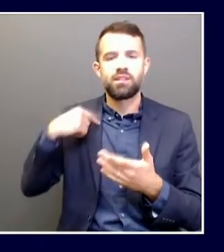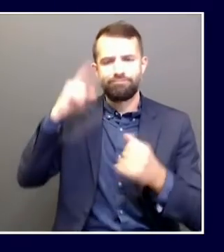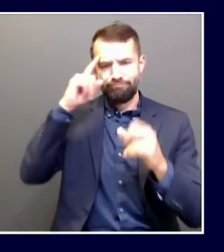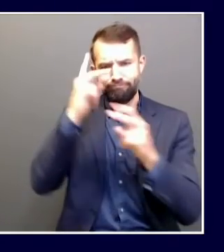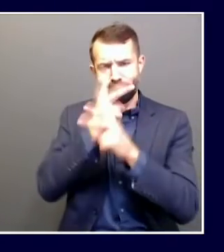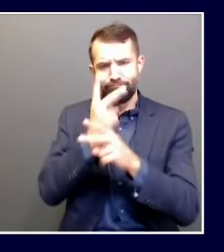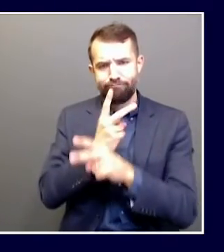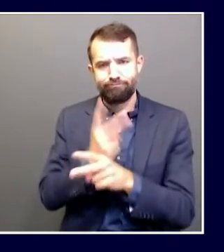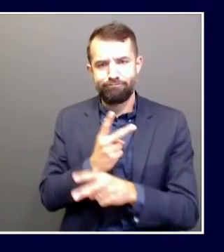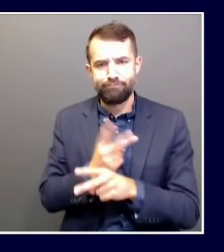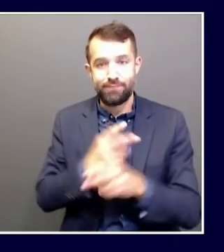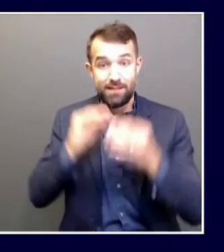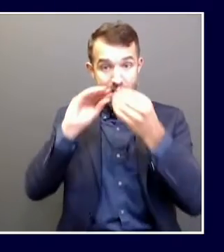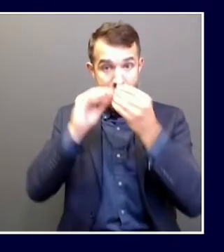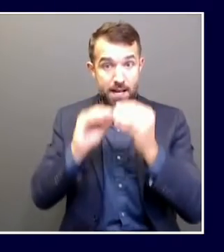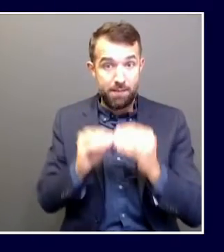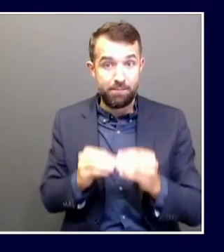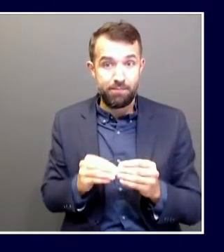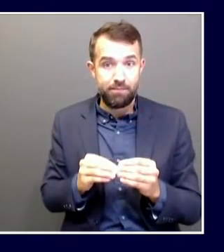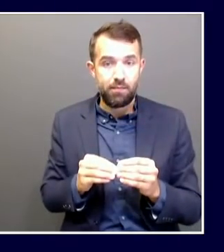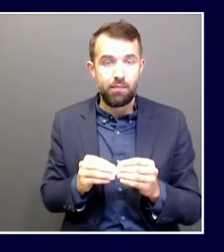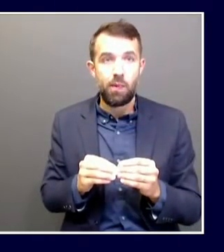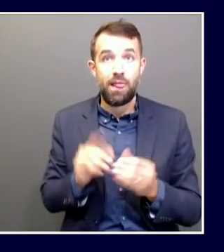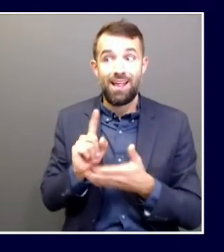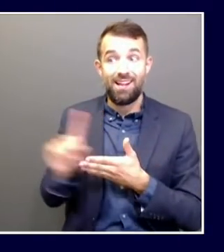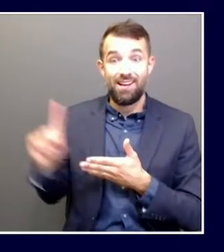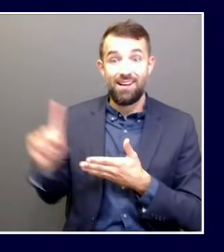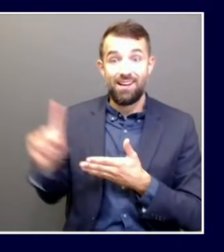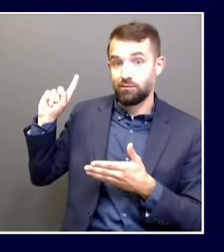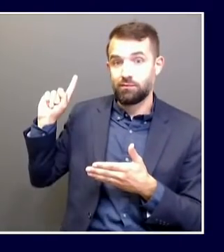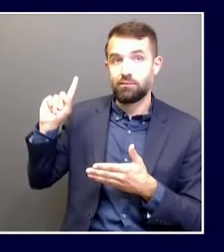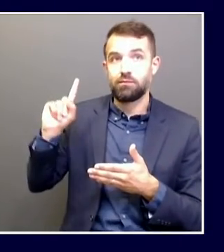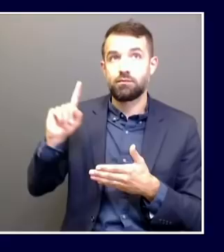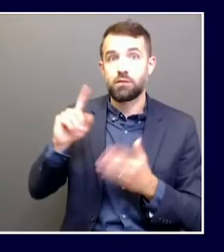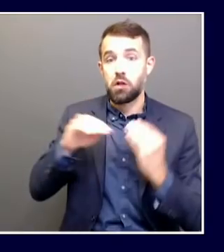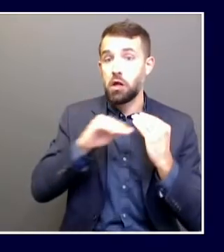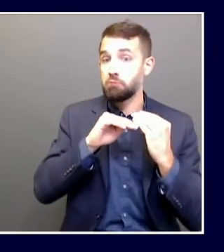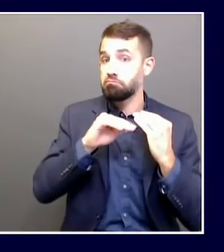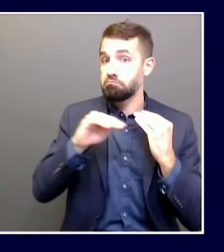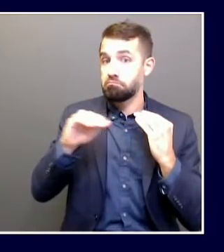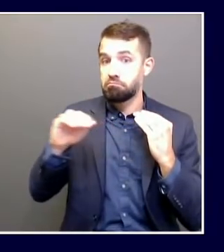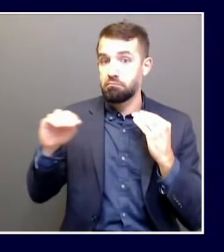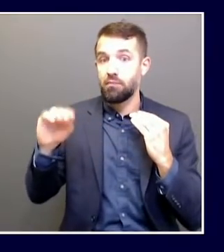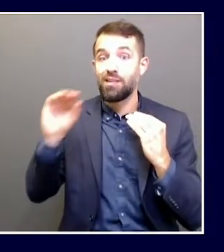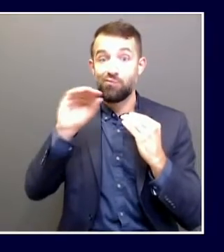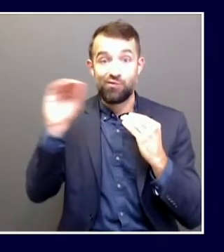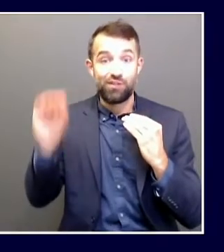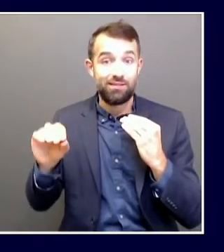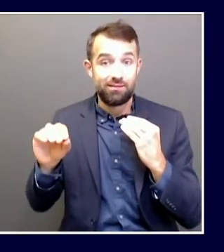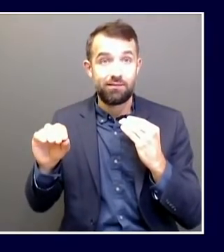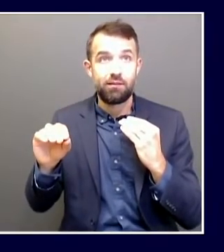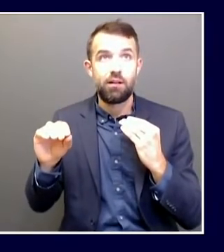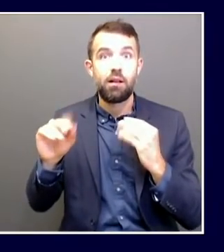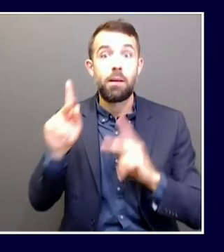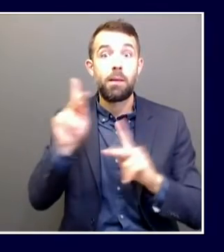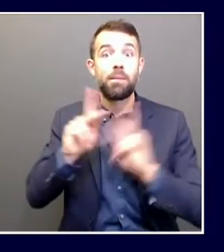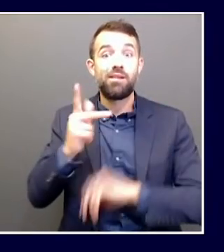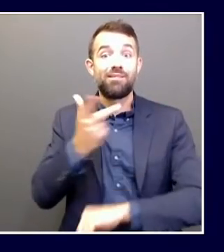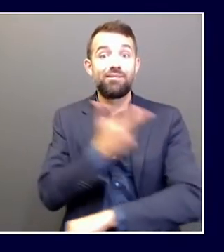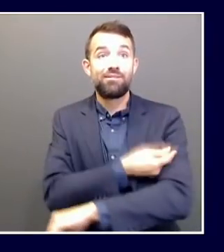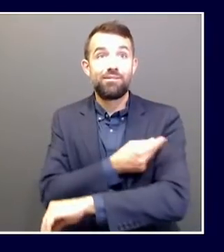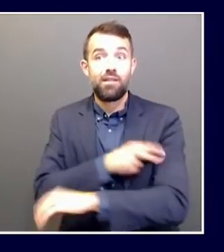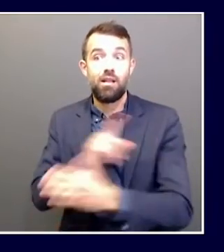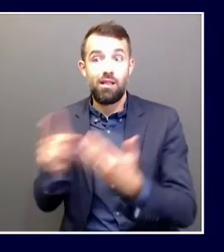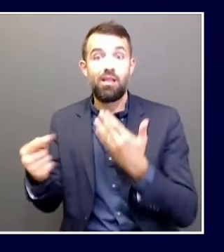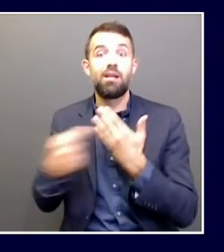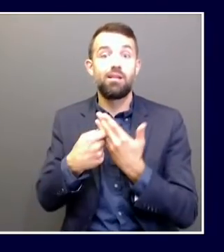data, we had not seen an increase in the percentage of vaccinated individuals who were going to the